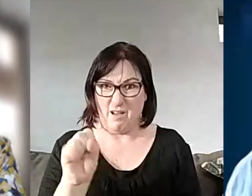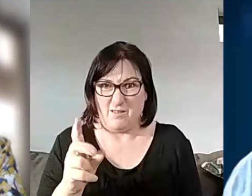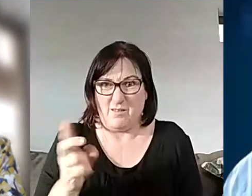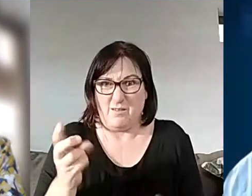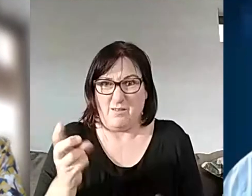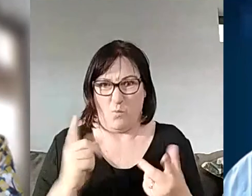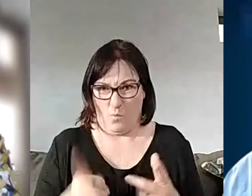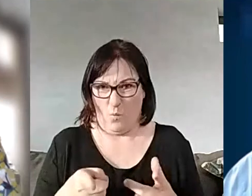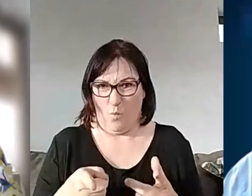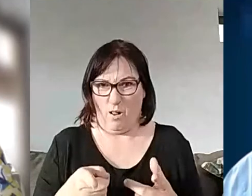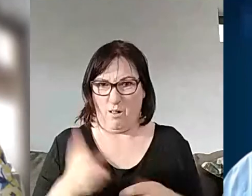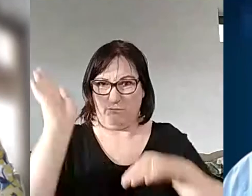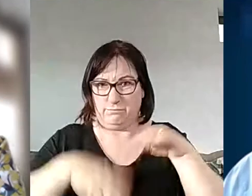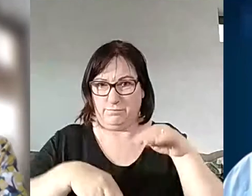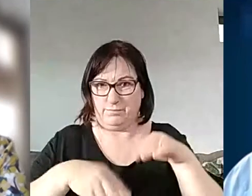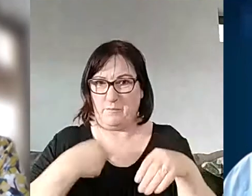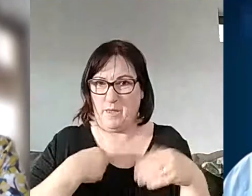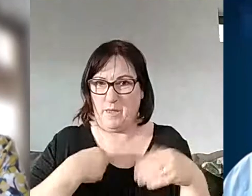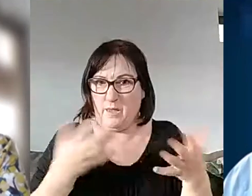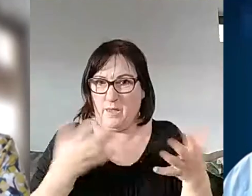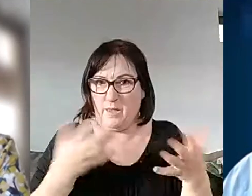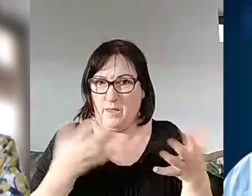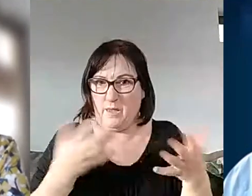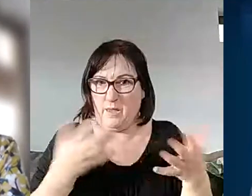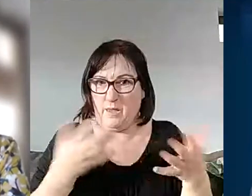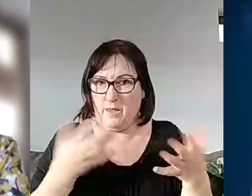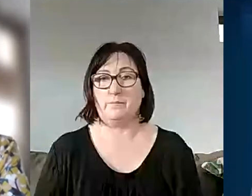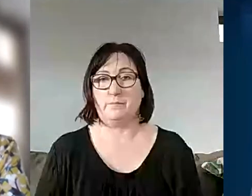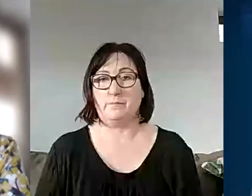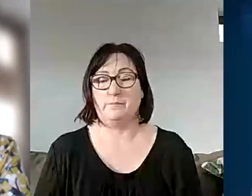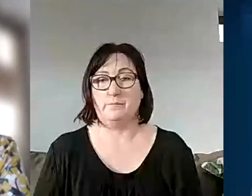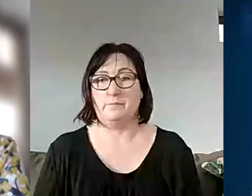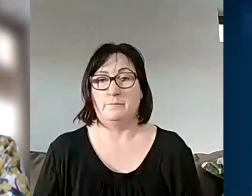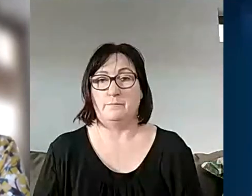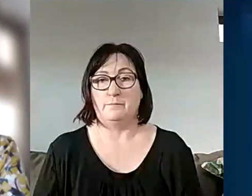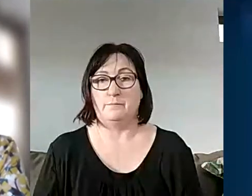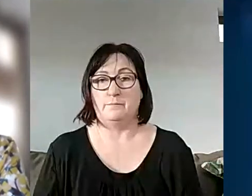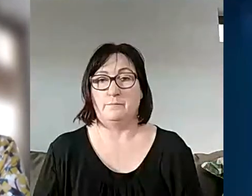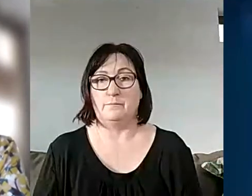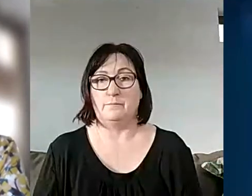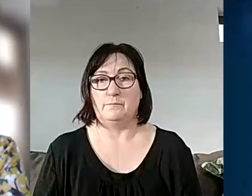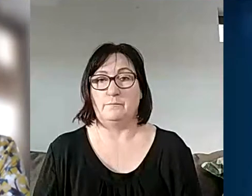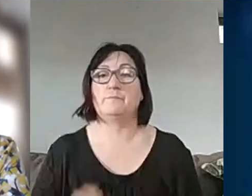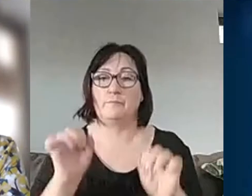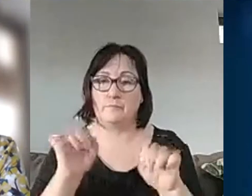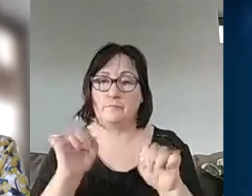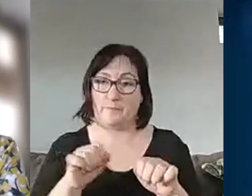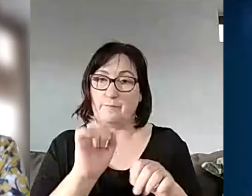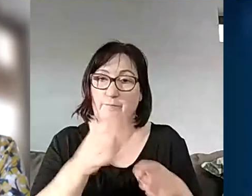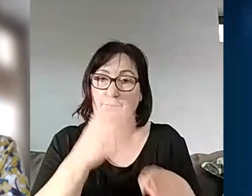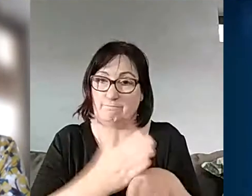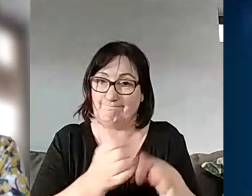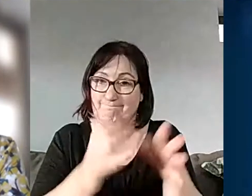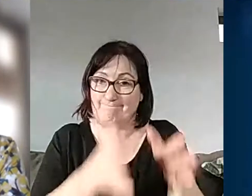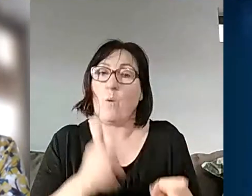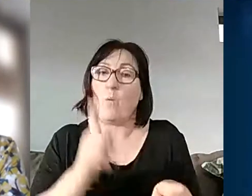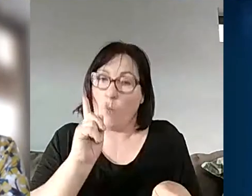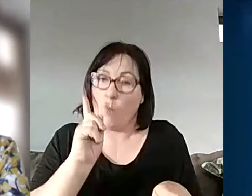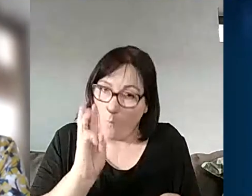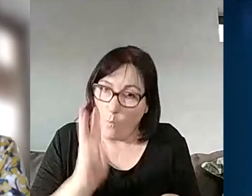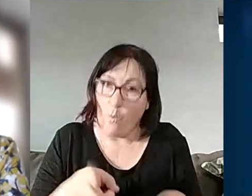Right. Thanks once again for that question. Definitely an employer will be penalized for that. And then